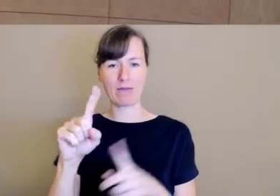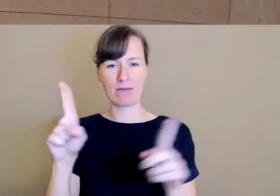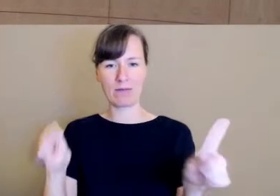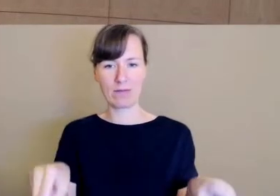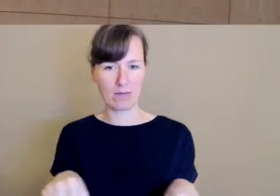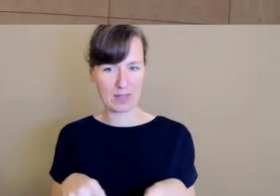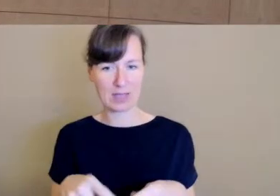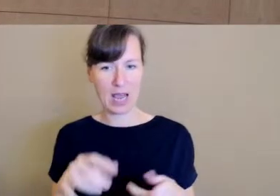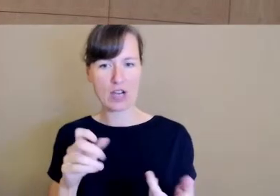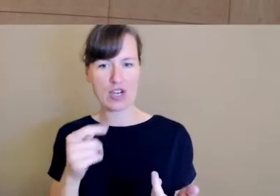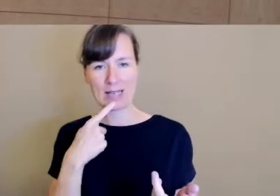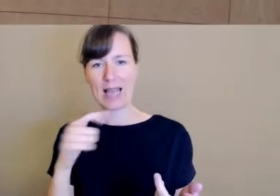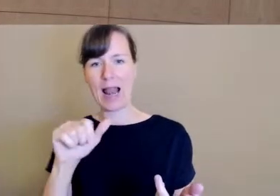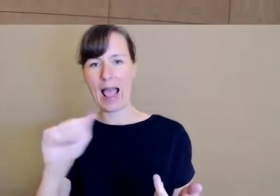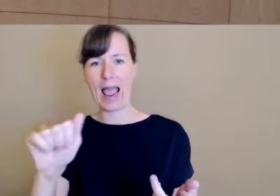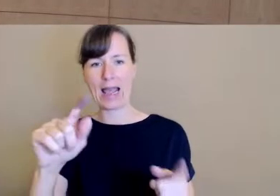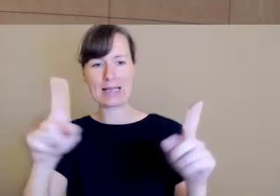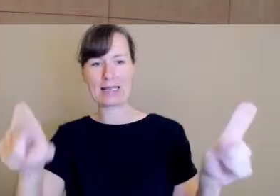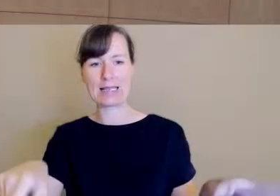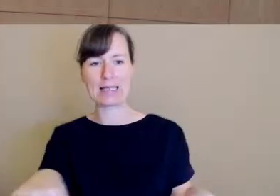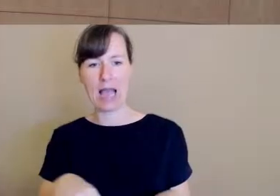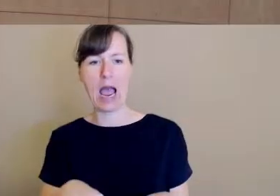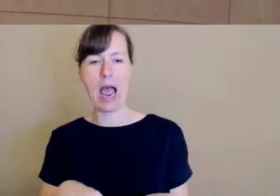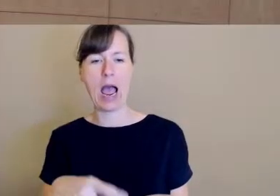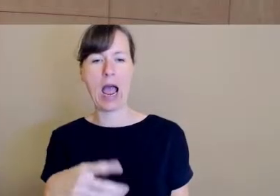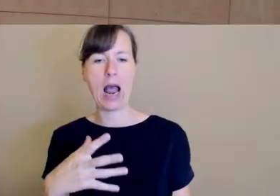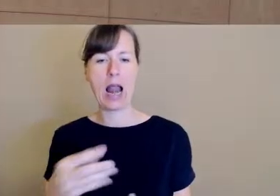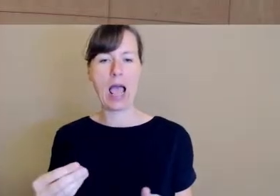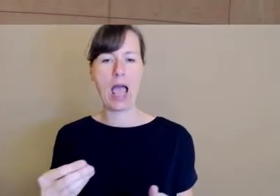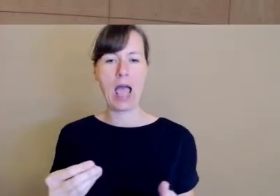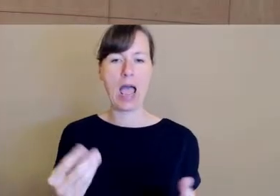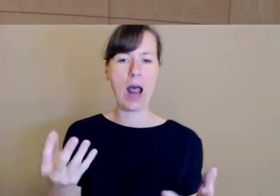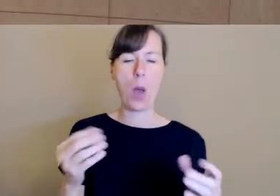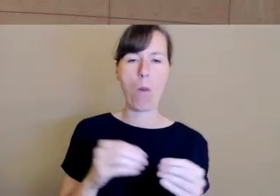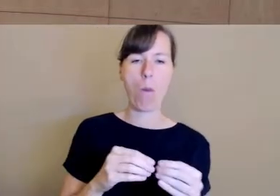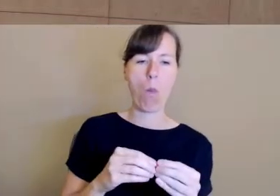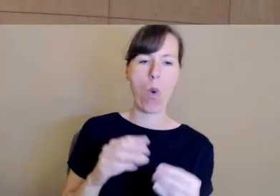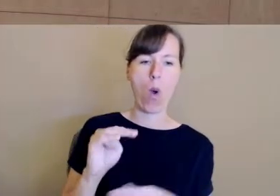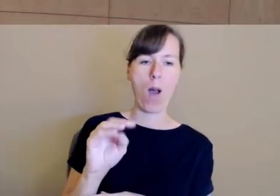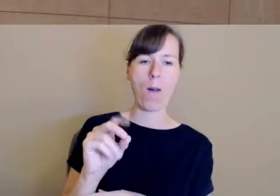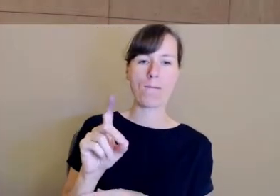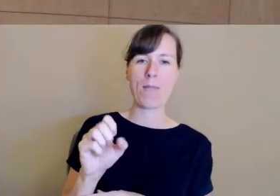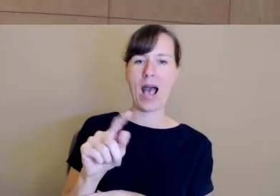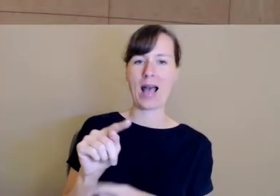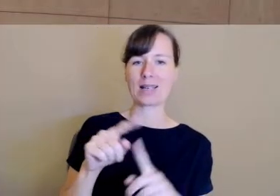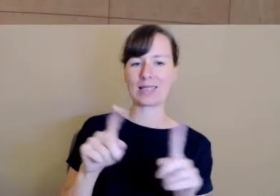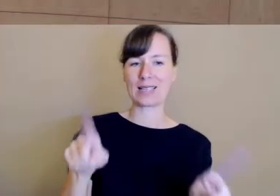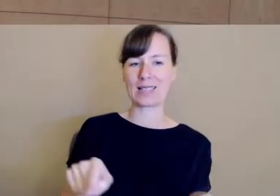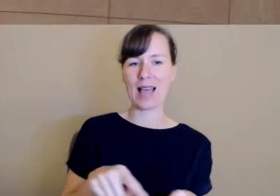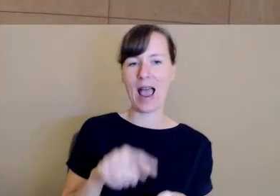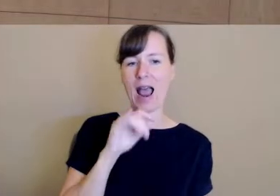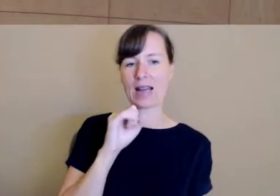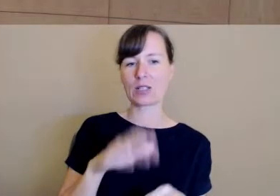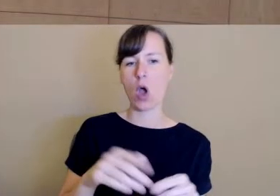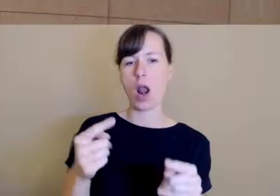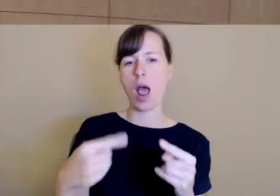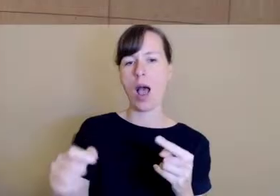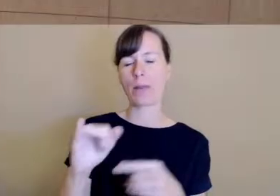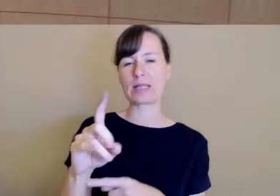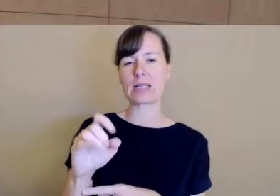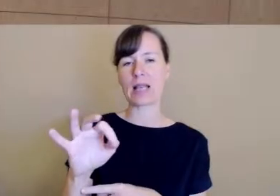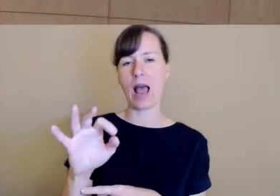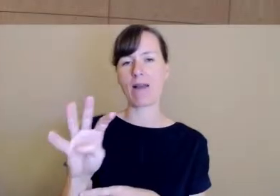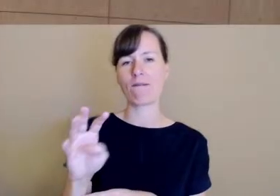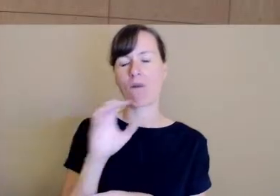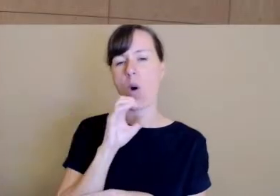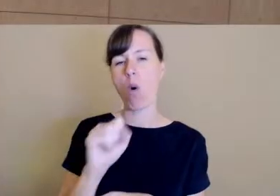that is on the opposite side of the Old Fourth Ward when you go to Marblewood. So